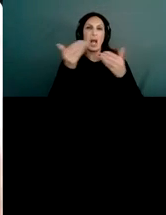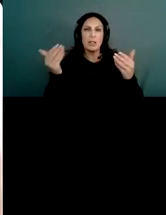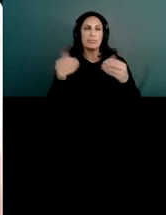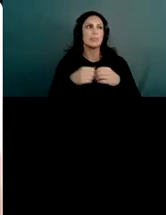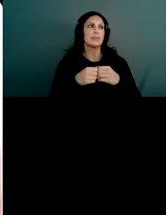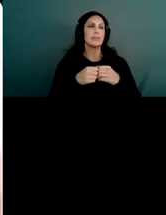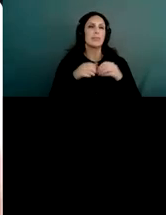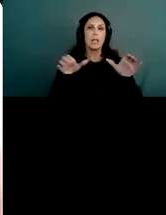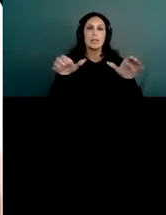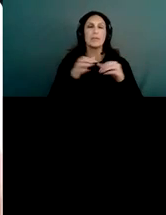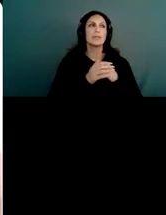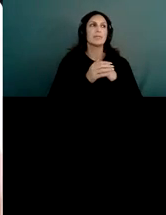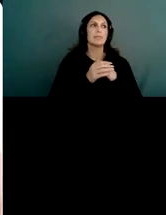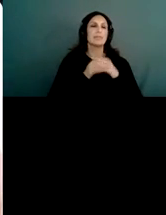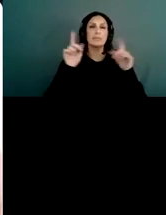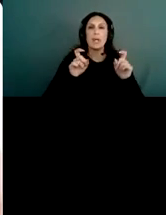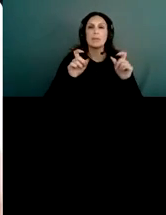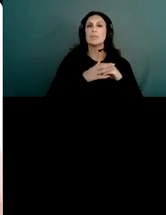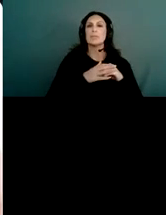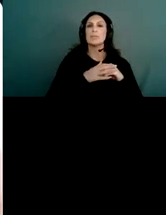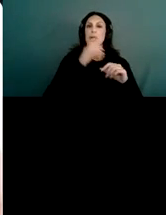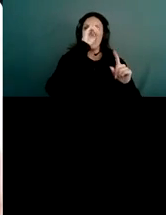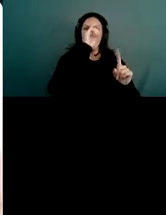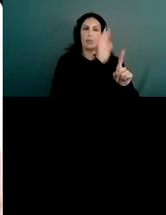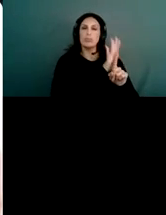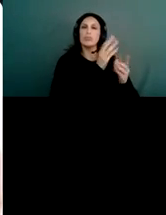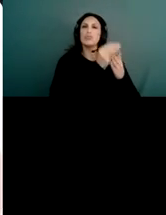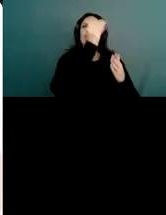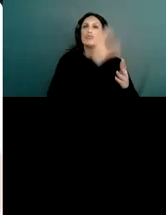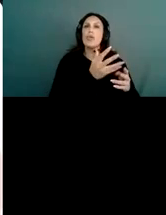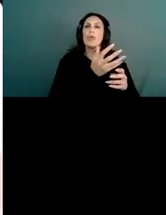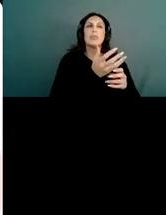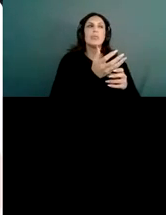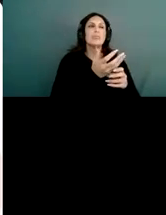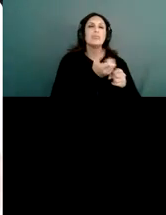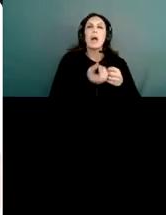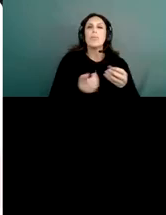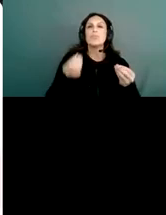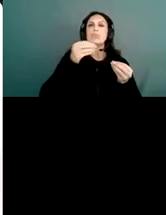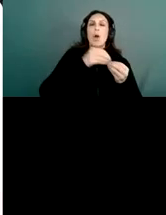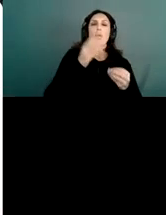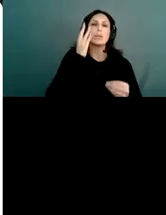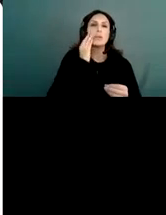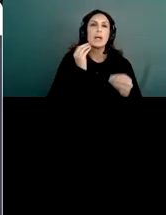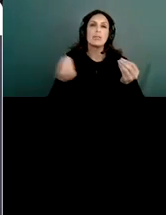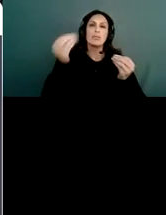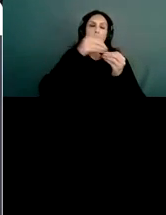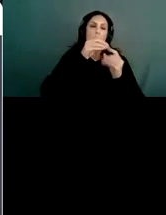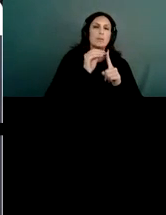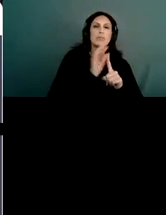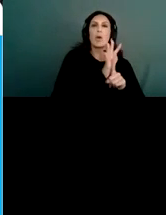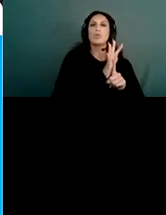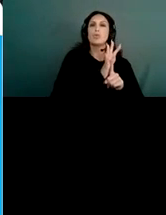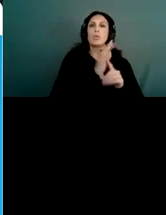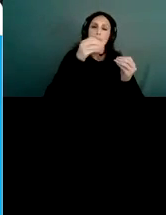important to understand this structure as we review the student experience. When a student logs into Core5, they will start at the